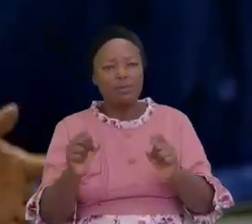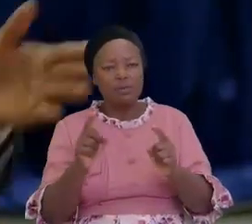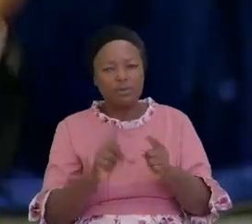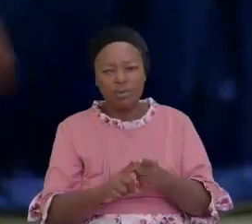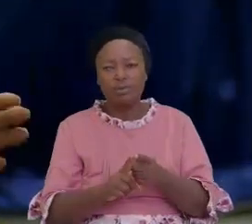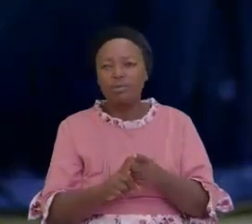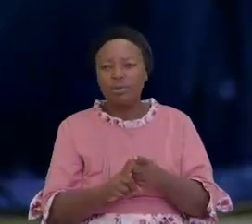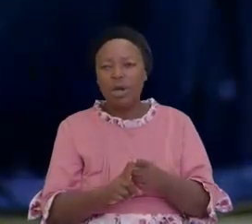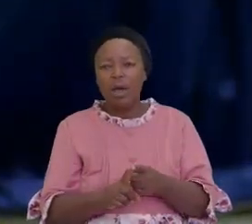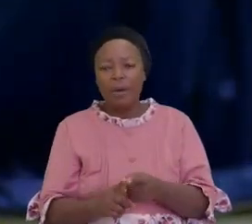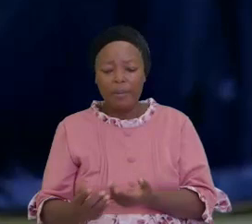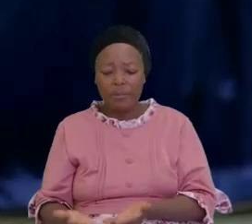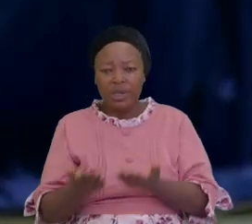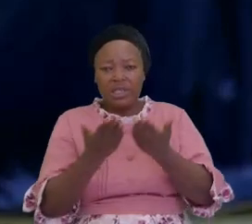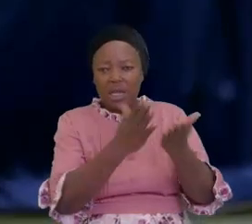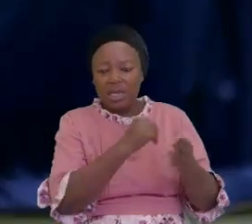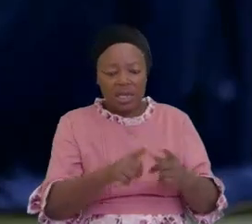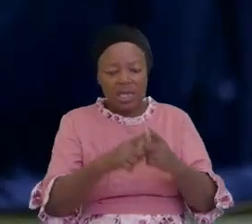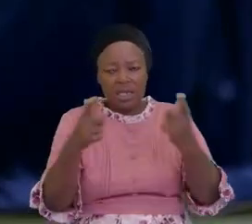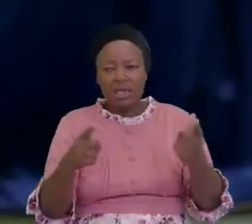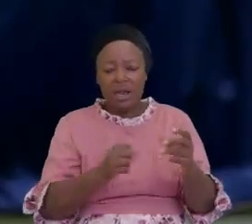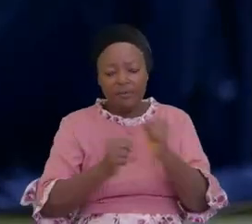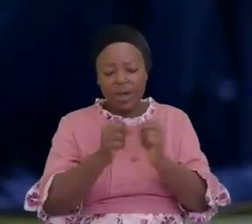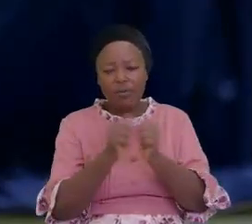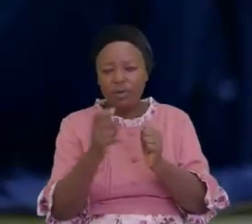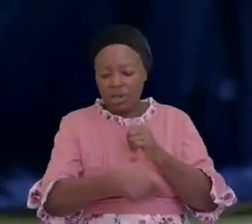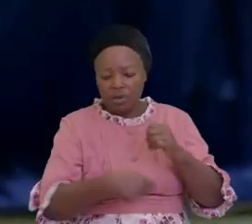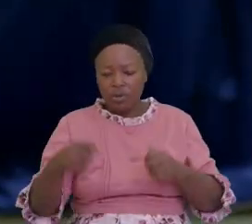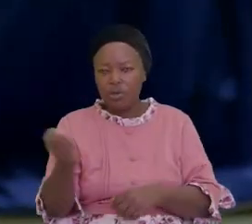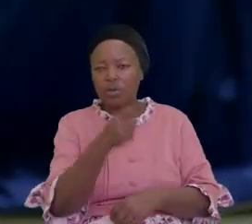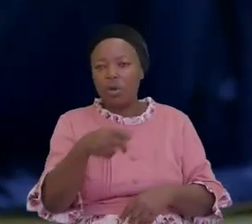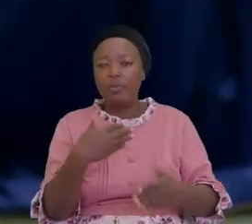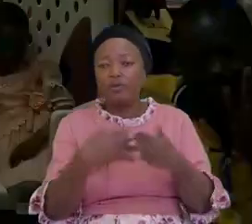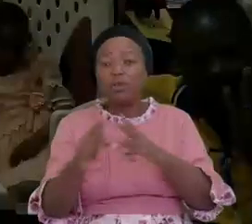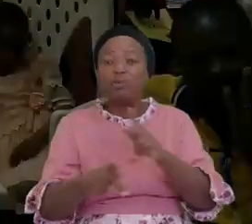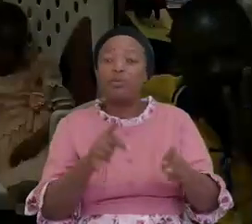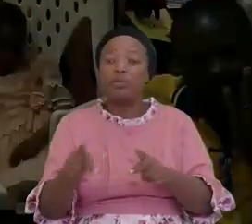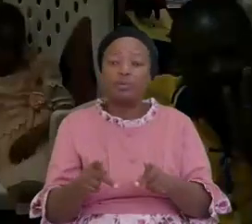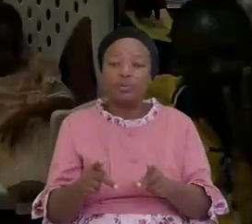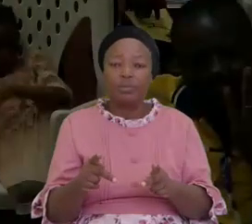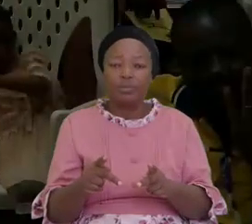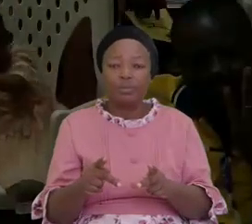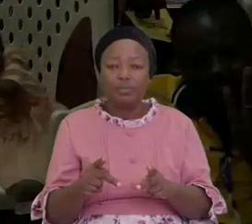great fight with the swords before the audience.